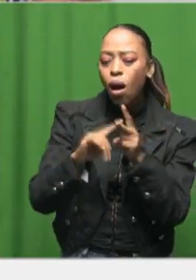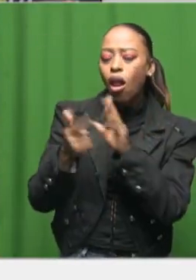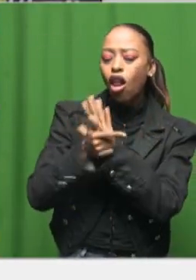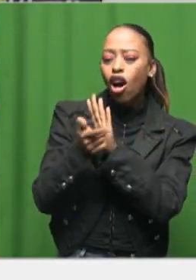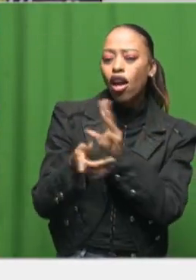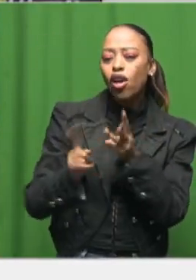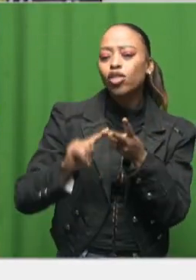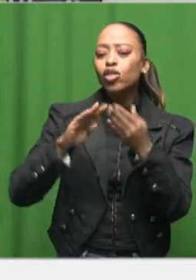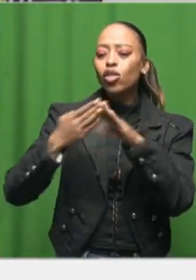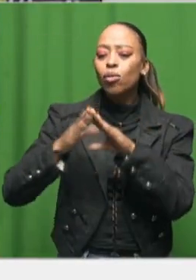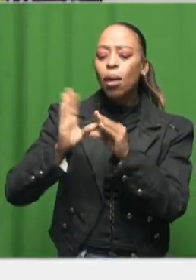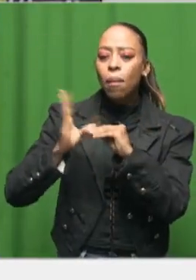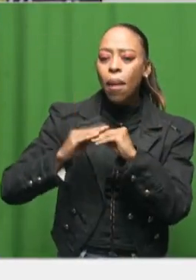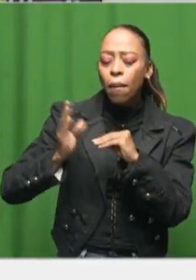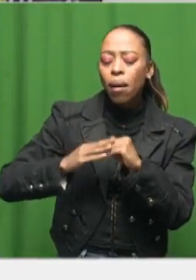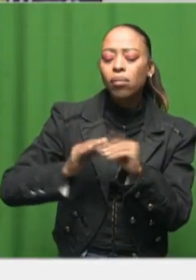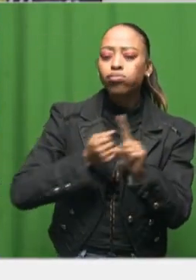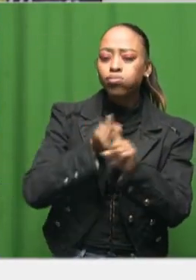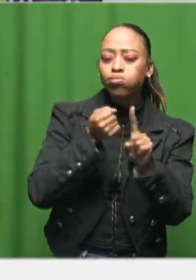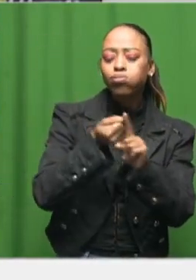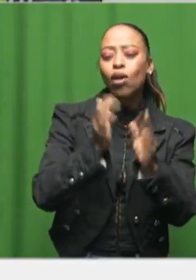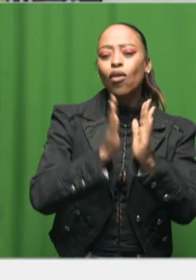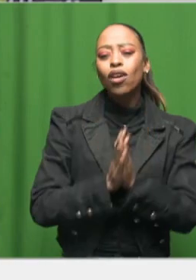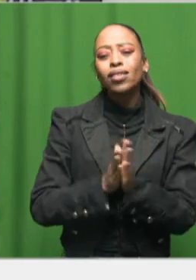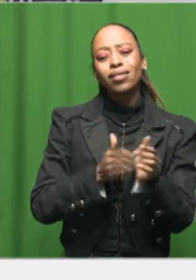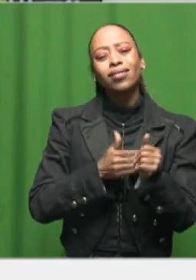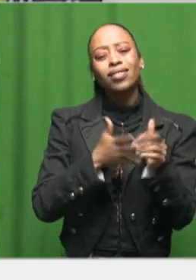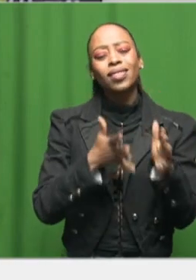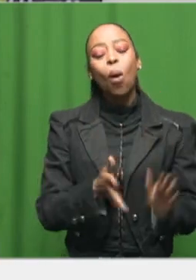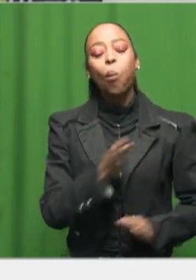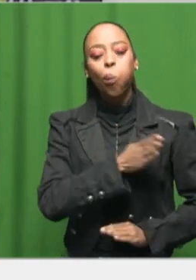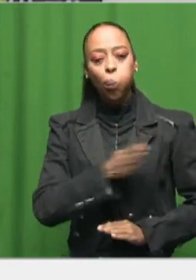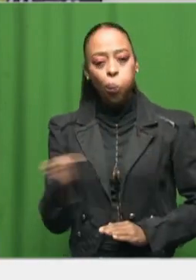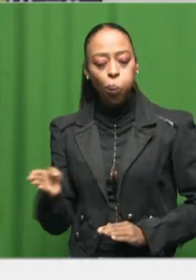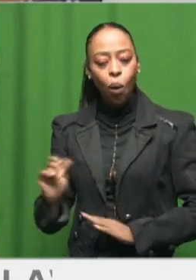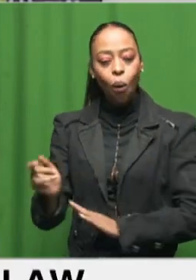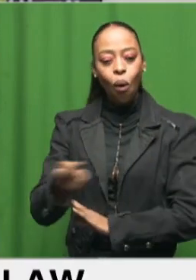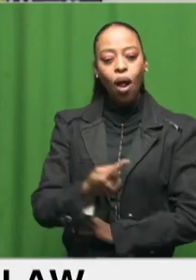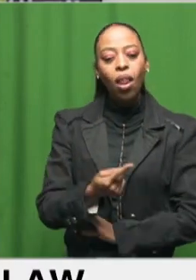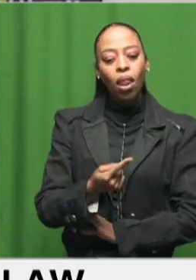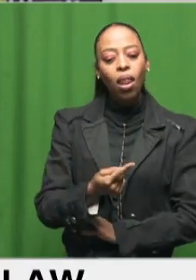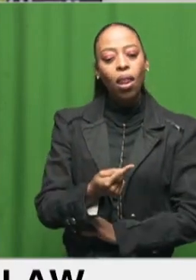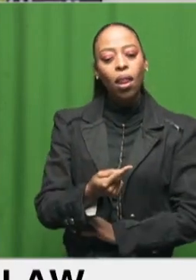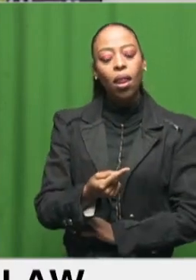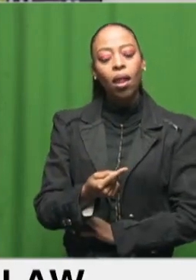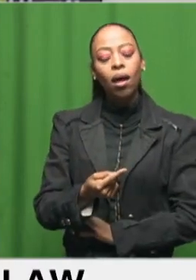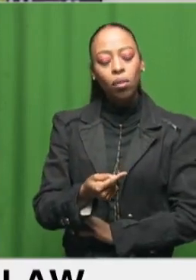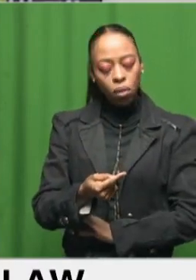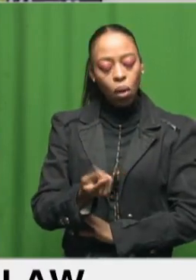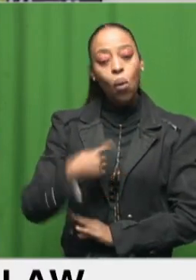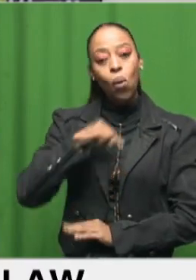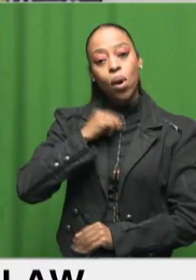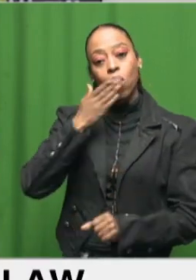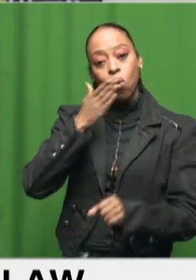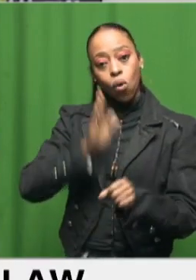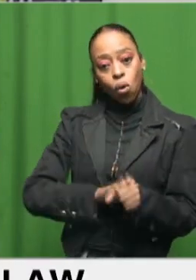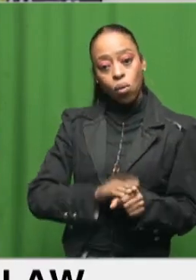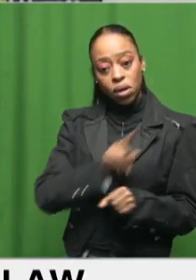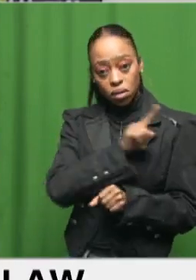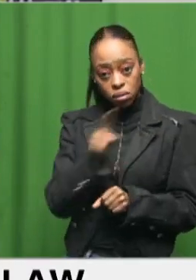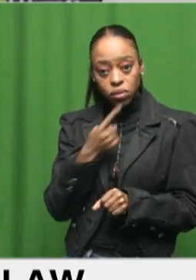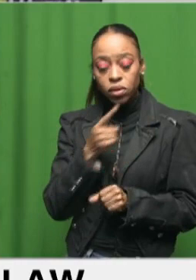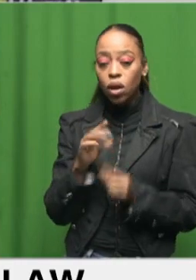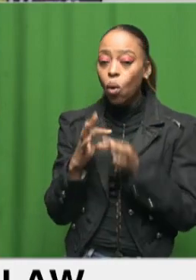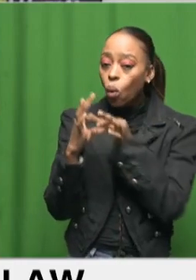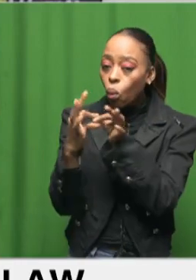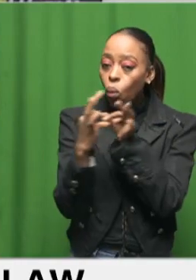there are civil society activists, there are religious leaders, all people from all walks of life. We're making a commitment to them to say we want to work